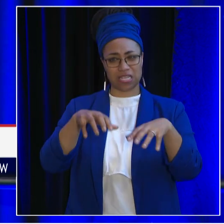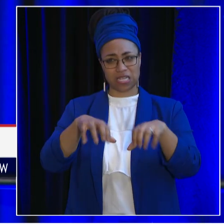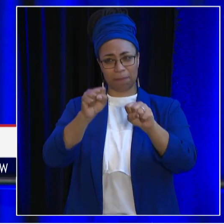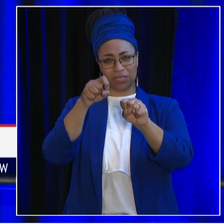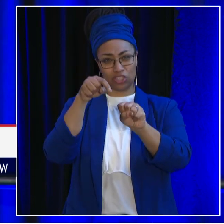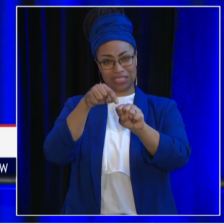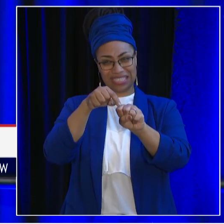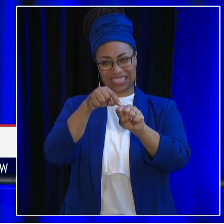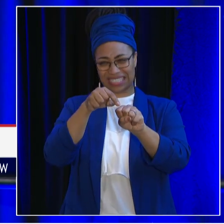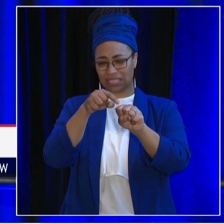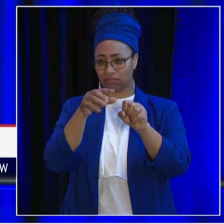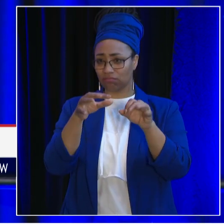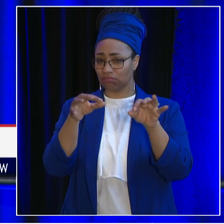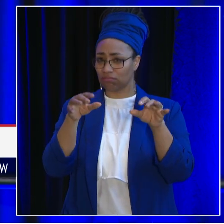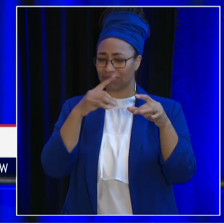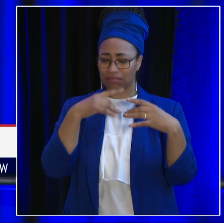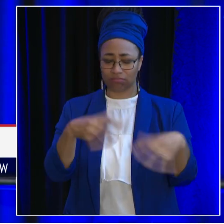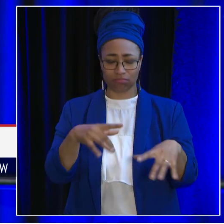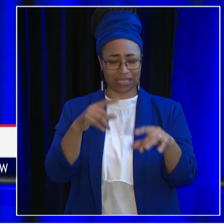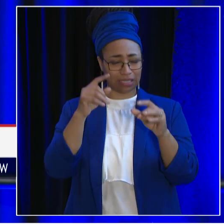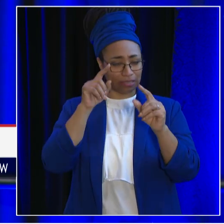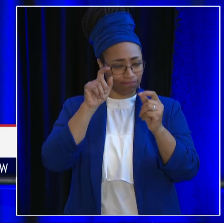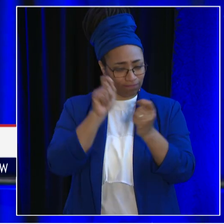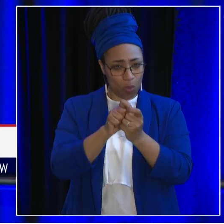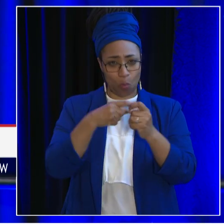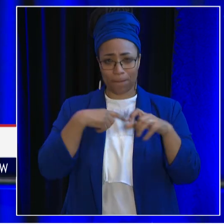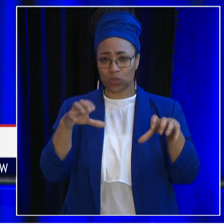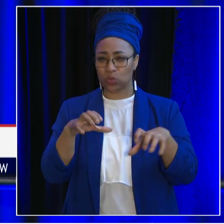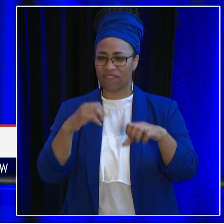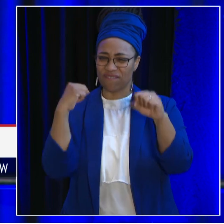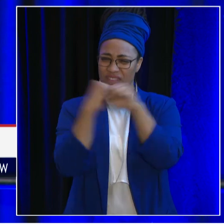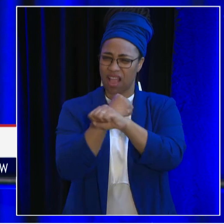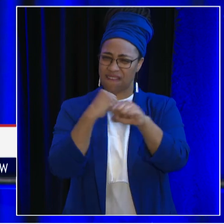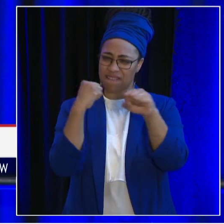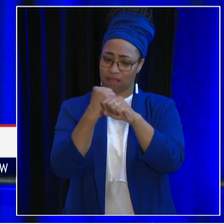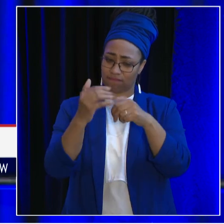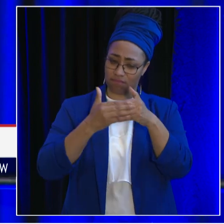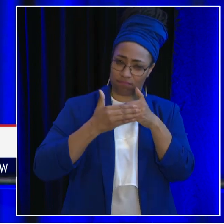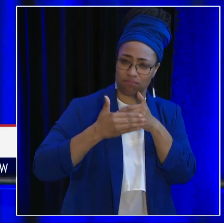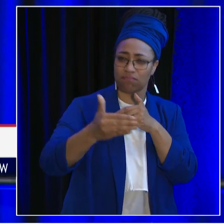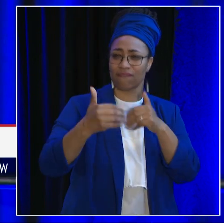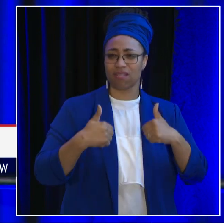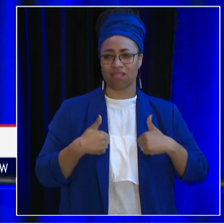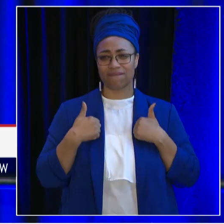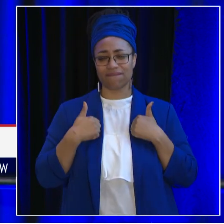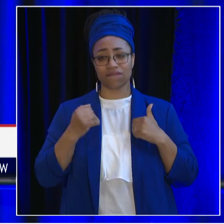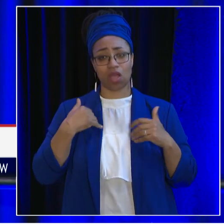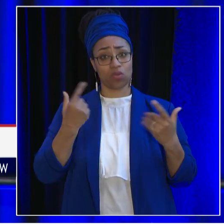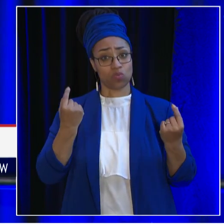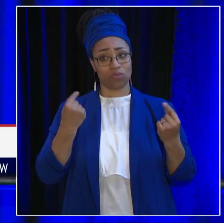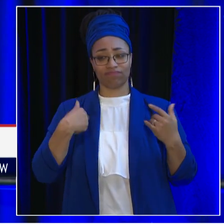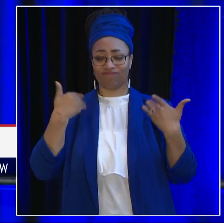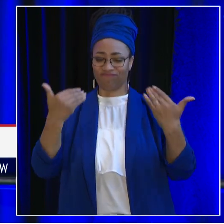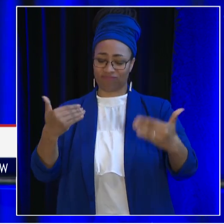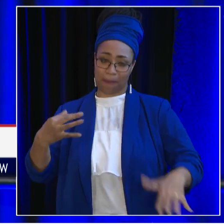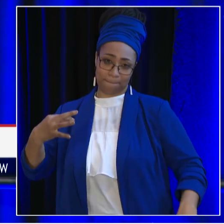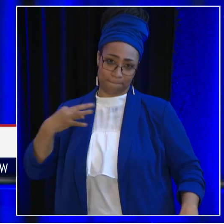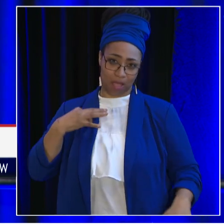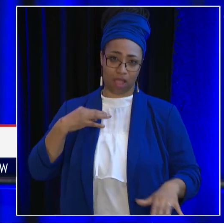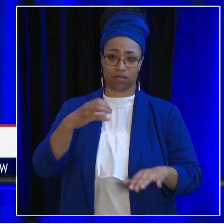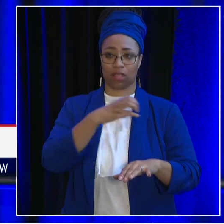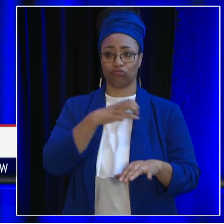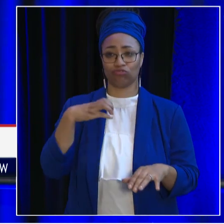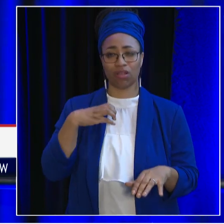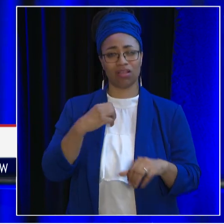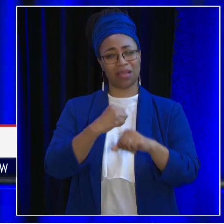life. And I realized then and there that I had to run for Congress to protect the right to